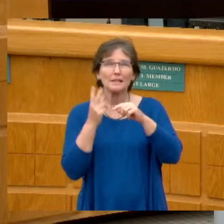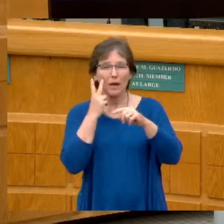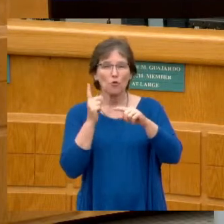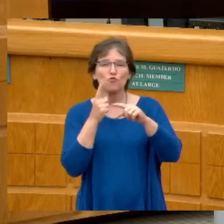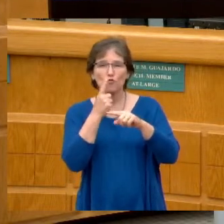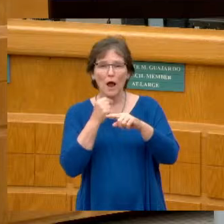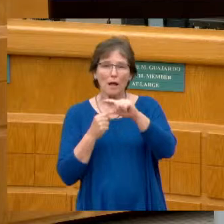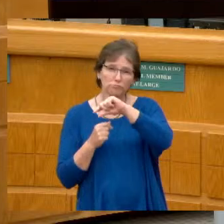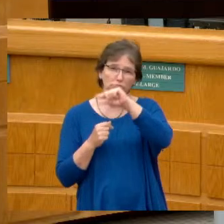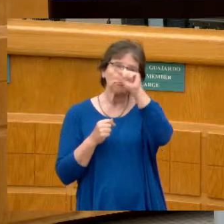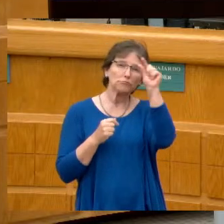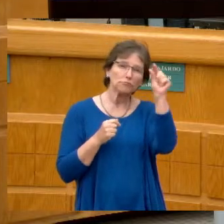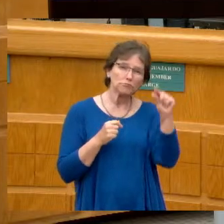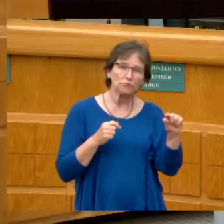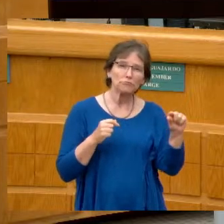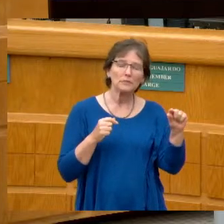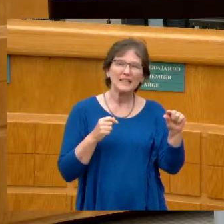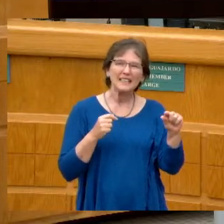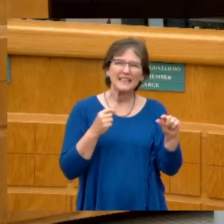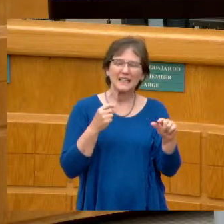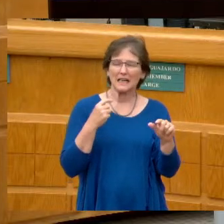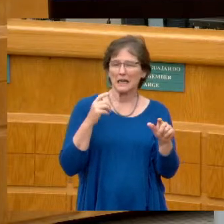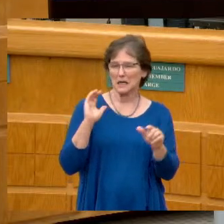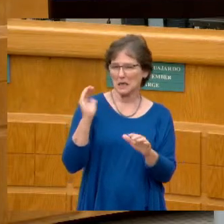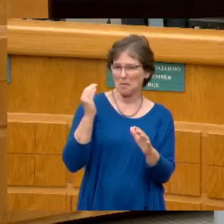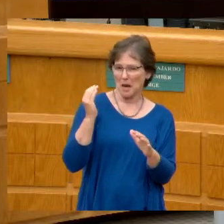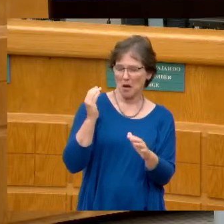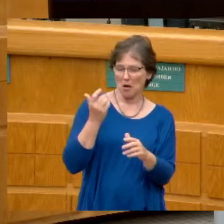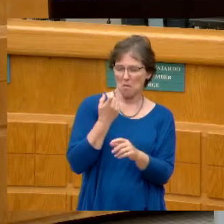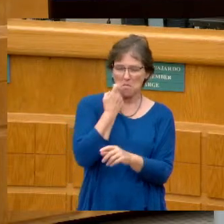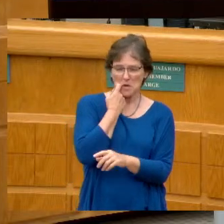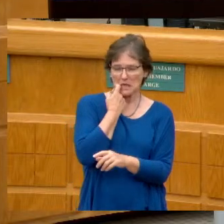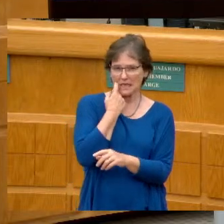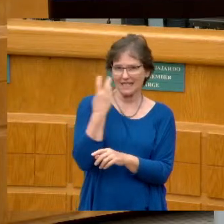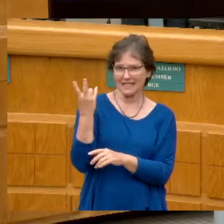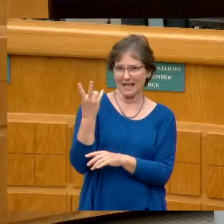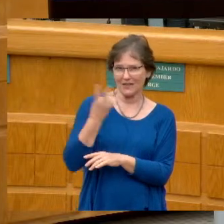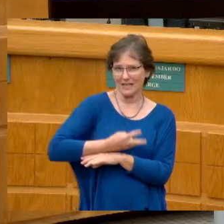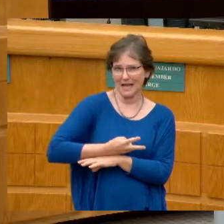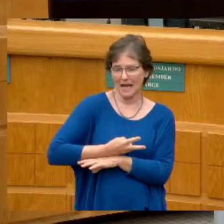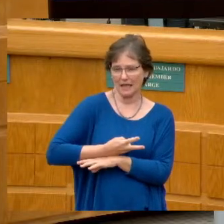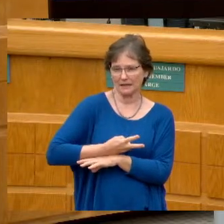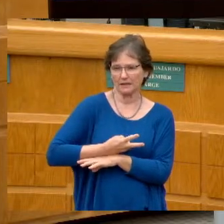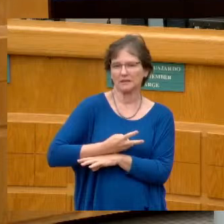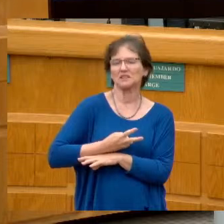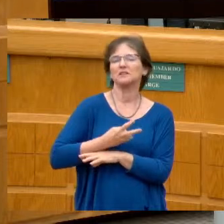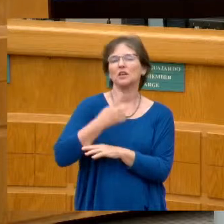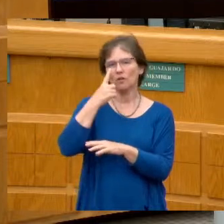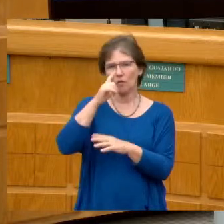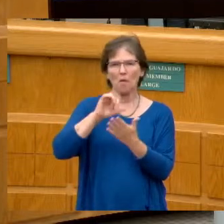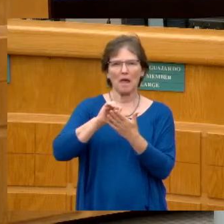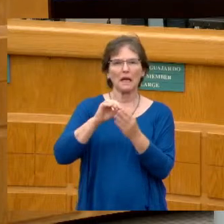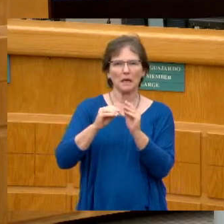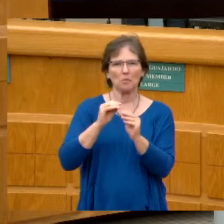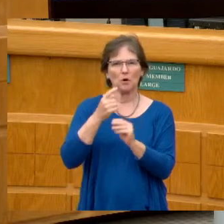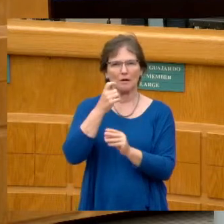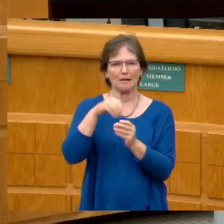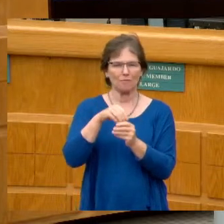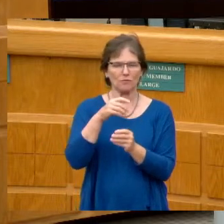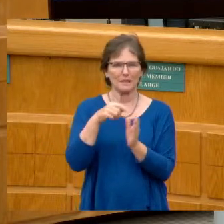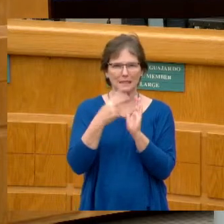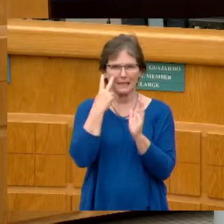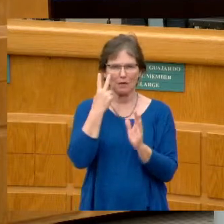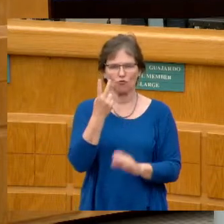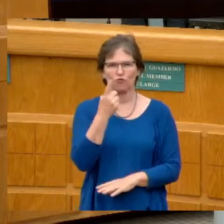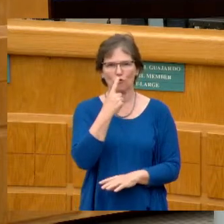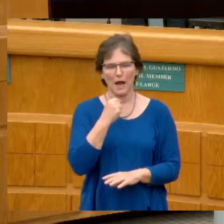These are the daily COVID-19 cases. So you see they resemble the regular bell curve, the blue bar graphs, and then